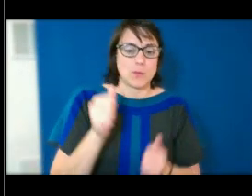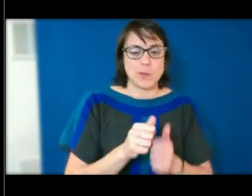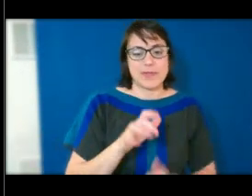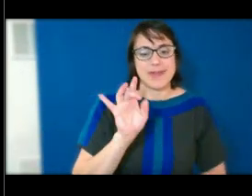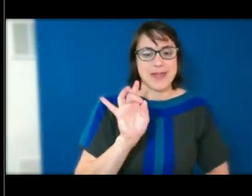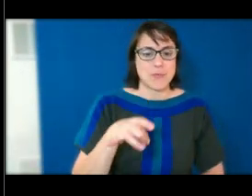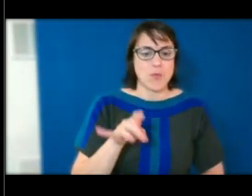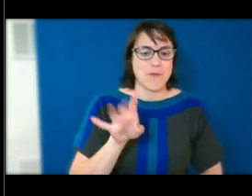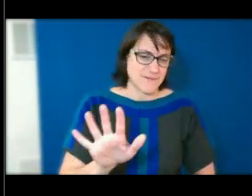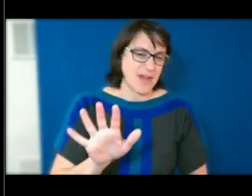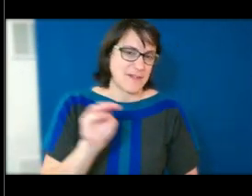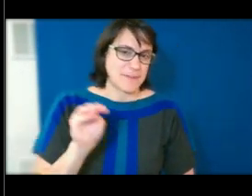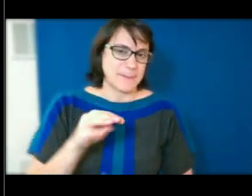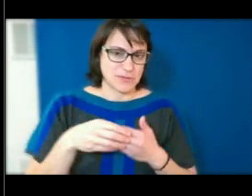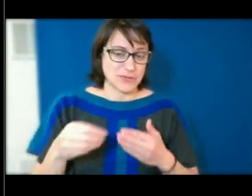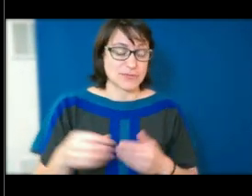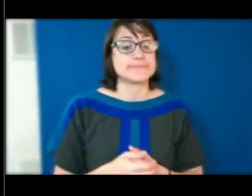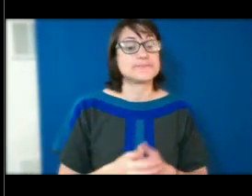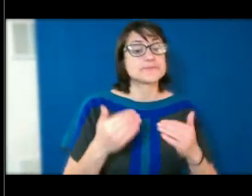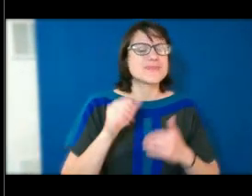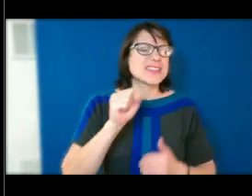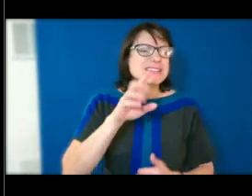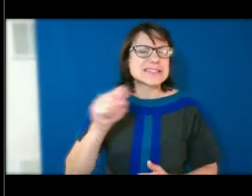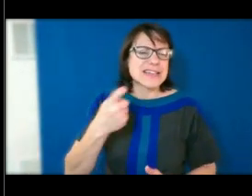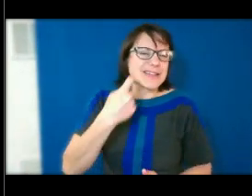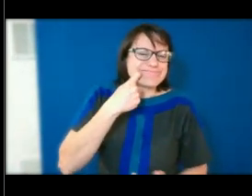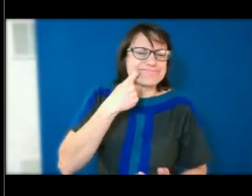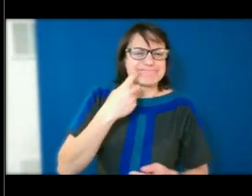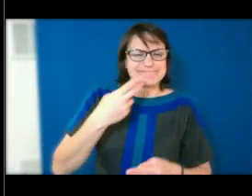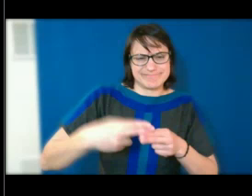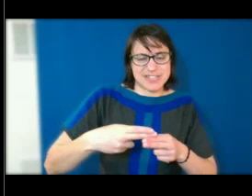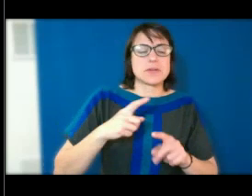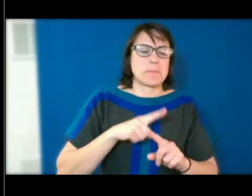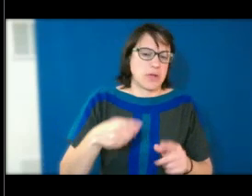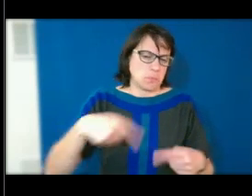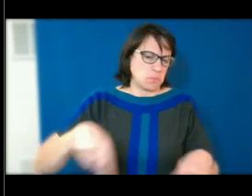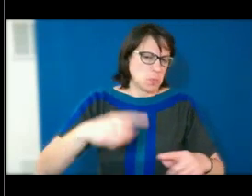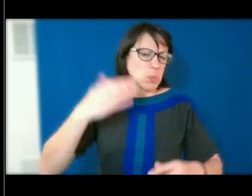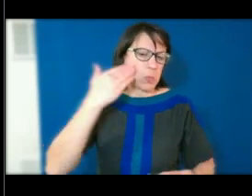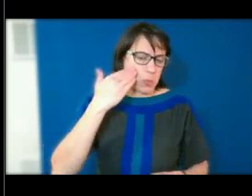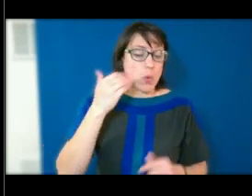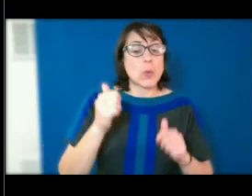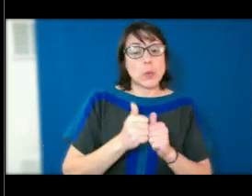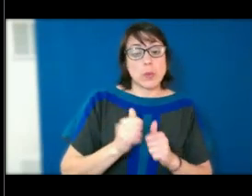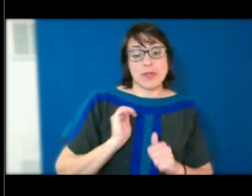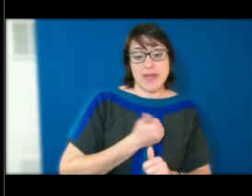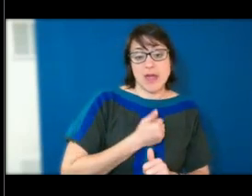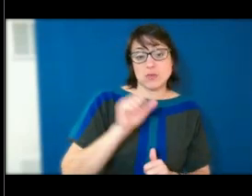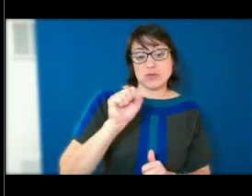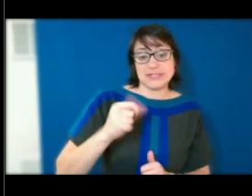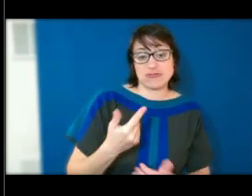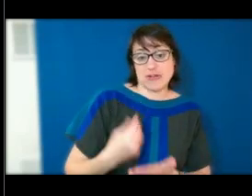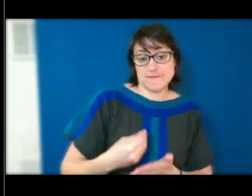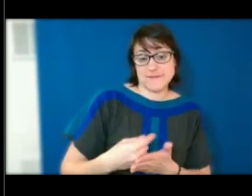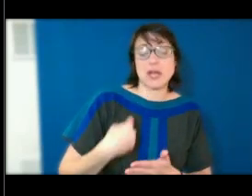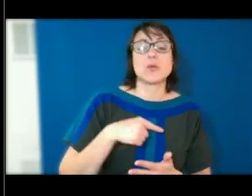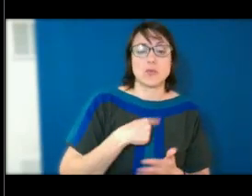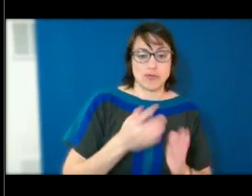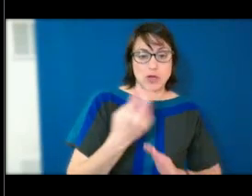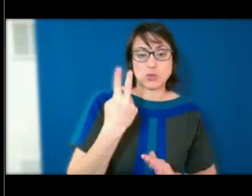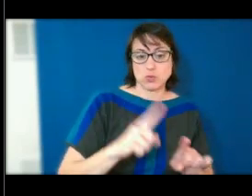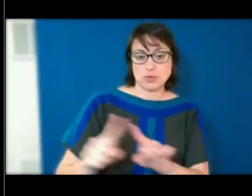So Scott just touched on this, but as you all know, with those funds at Sea Grant, we ran 2 competitions. We ran our challenge